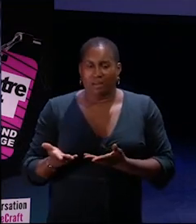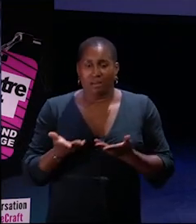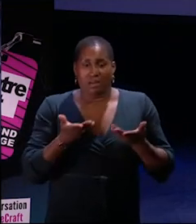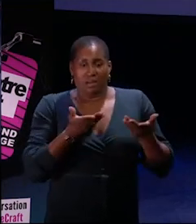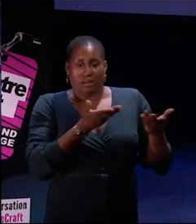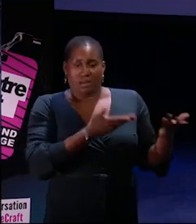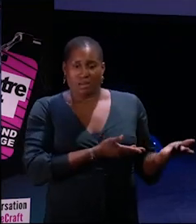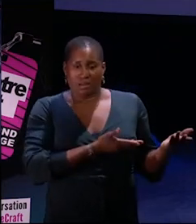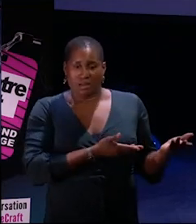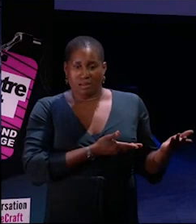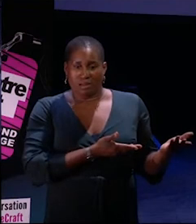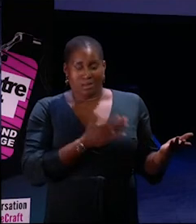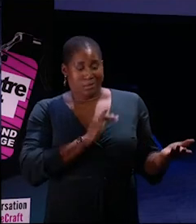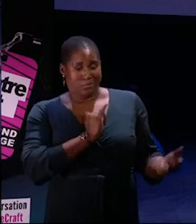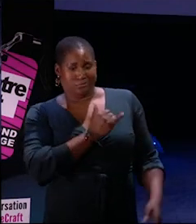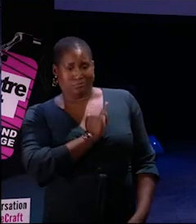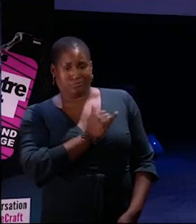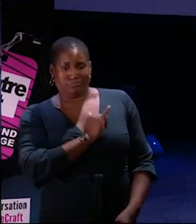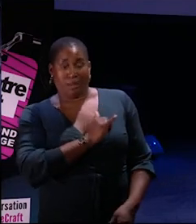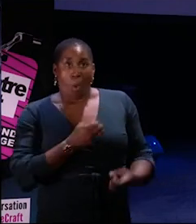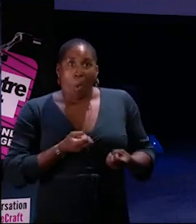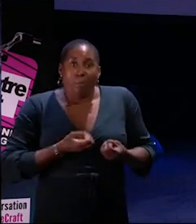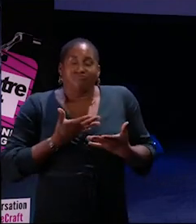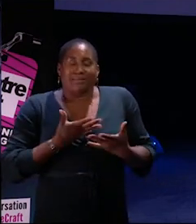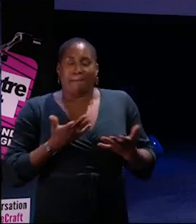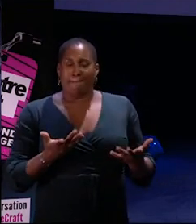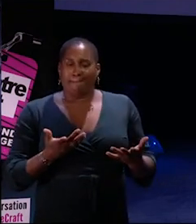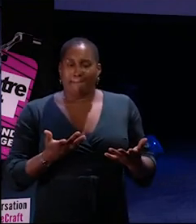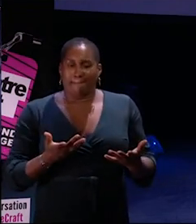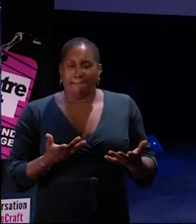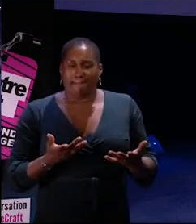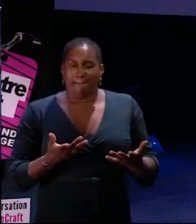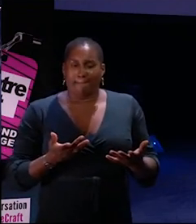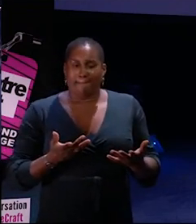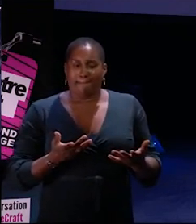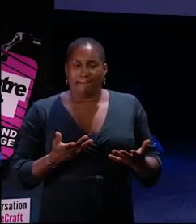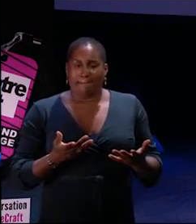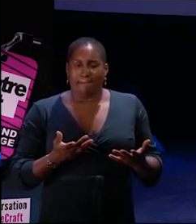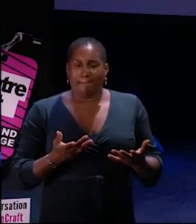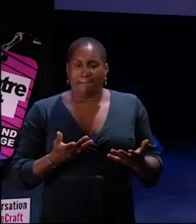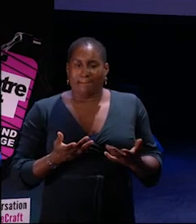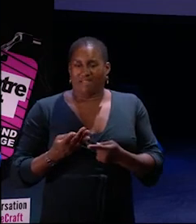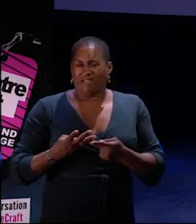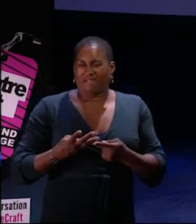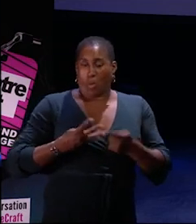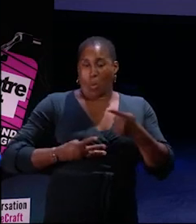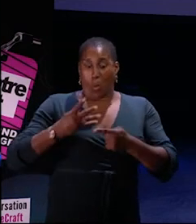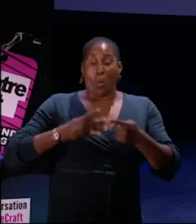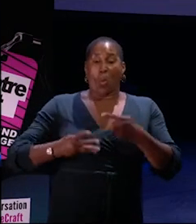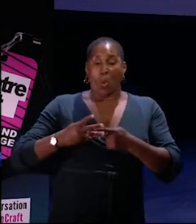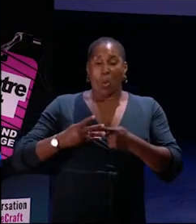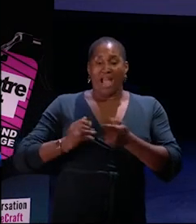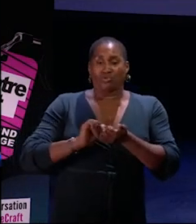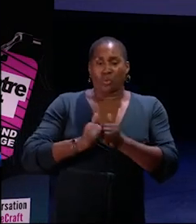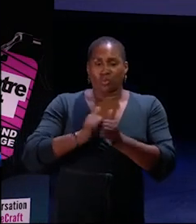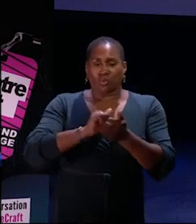Yeah, I also, it's a sense of freedom. I was 4 years, I did take a associate directorship job